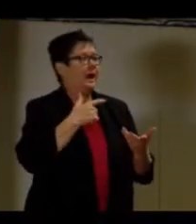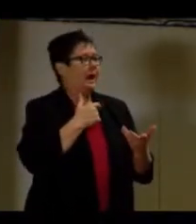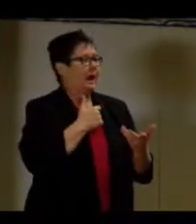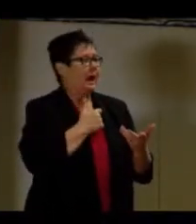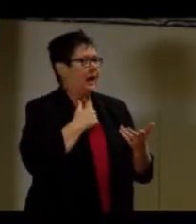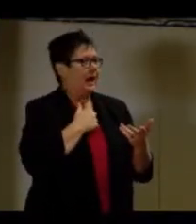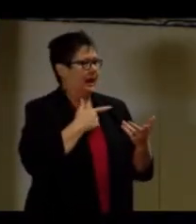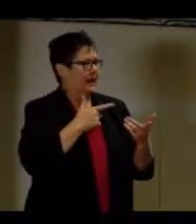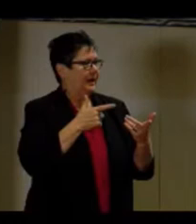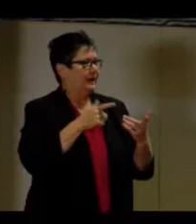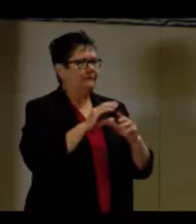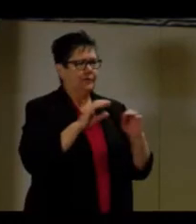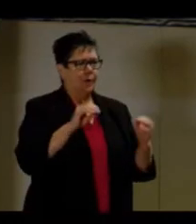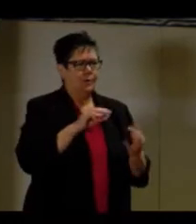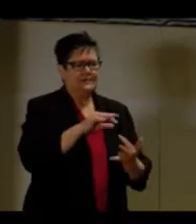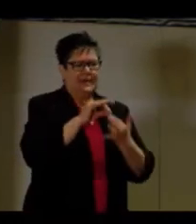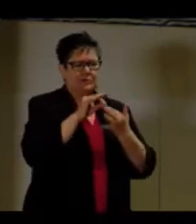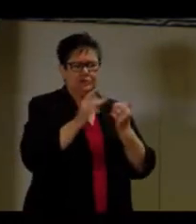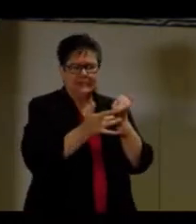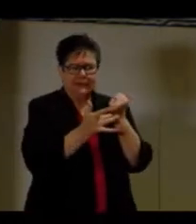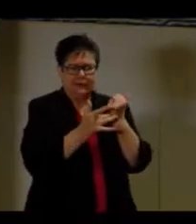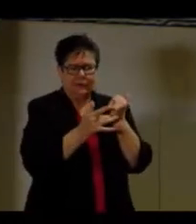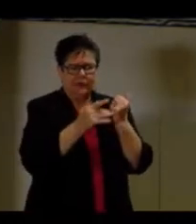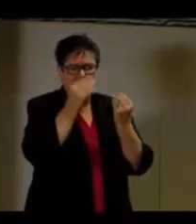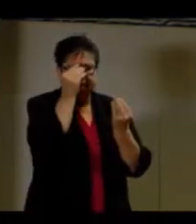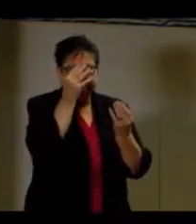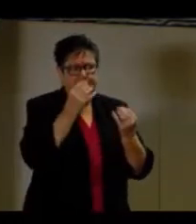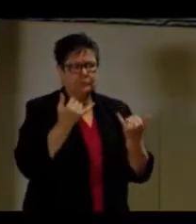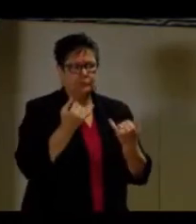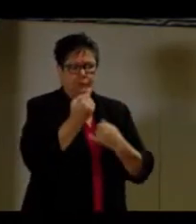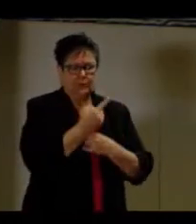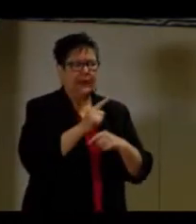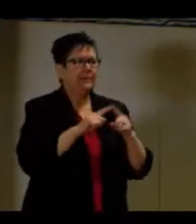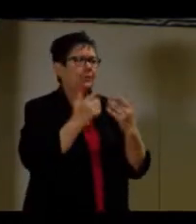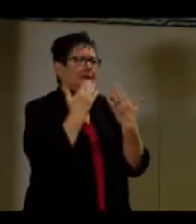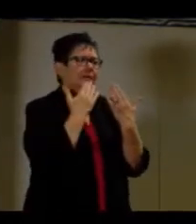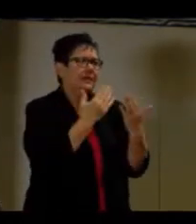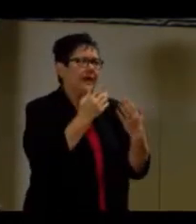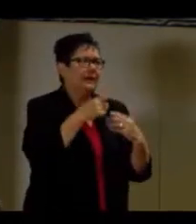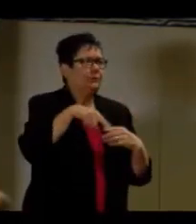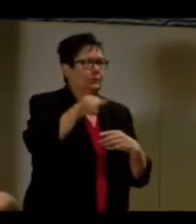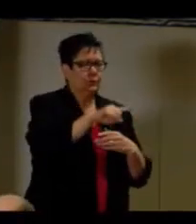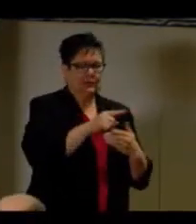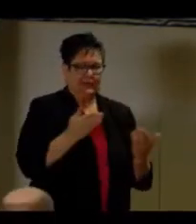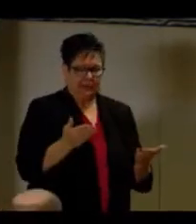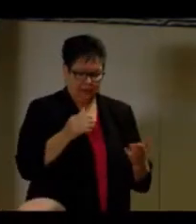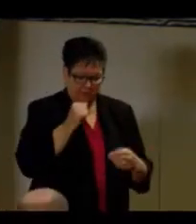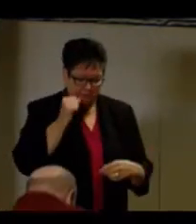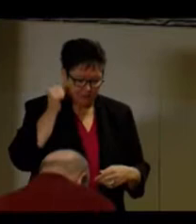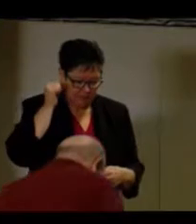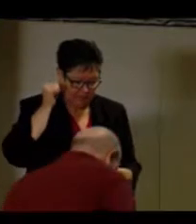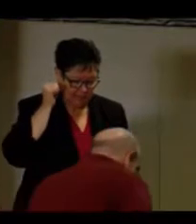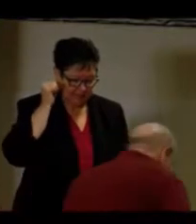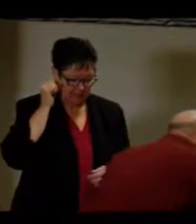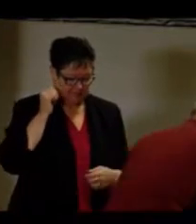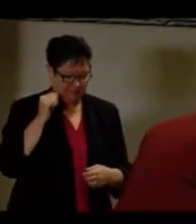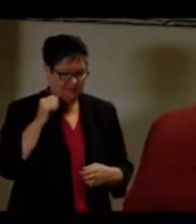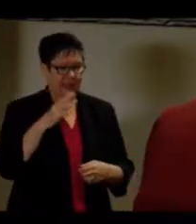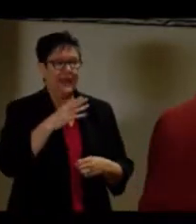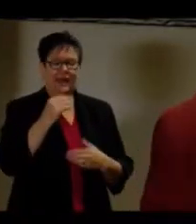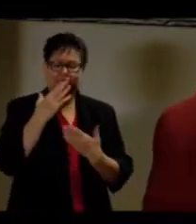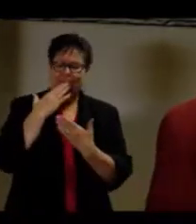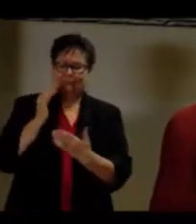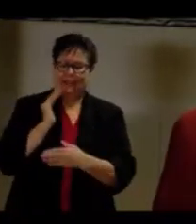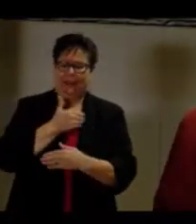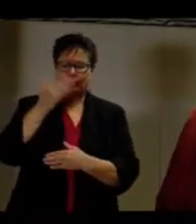relay today, so that's great. But I do want to thank everybody who was here yesterday and all our speakers who were amazing. I was thinking